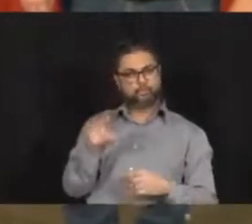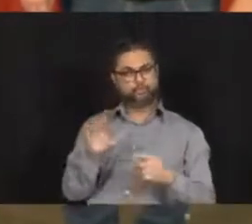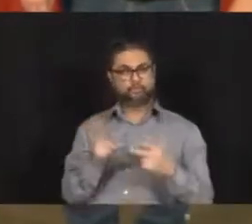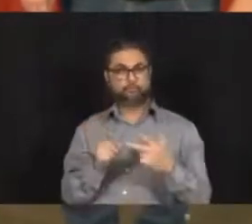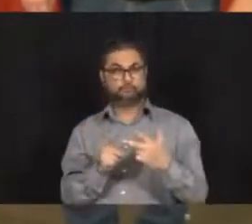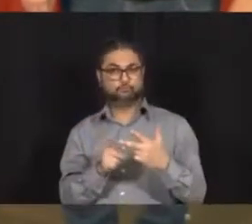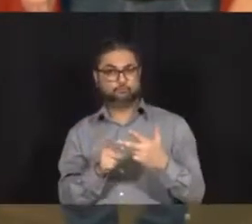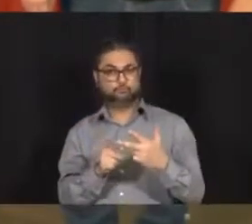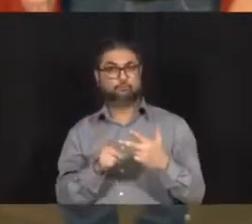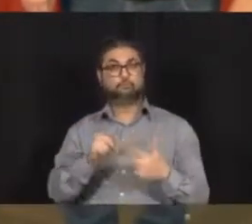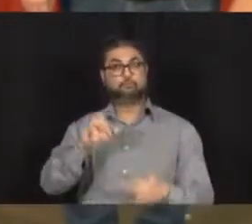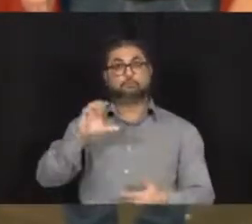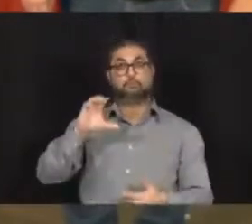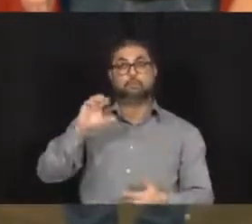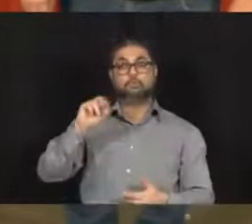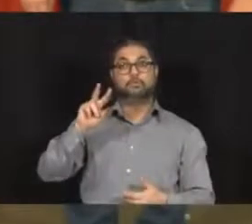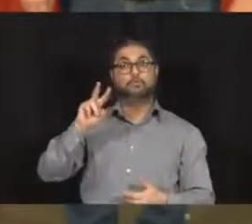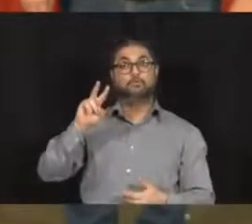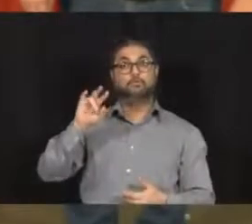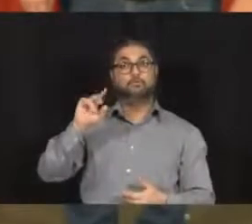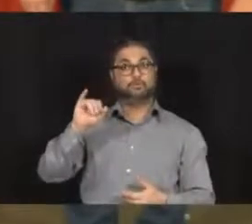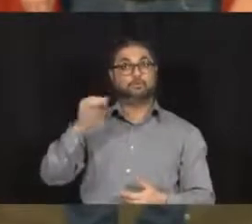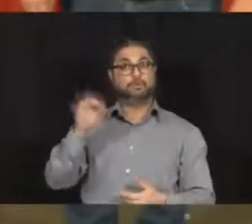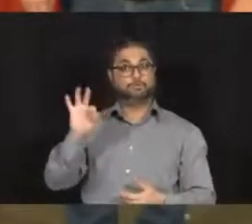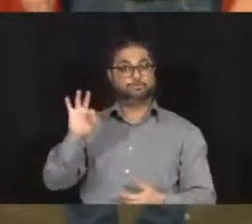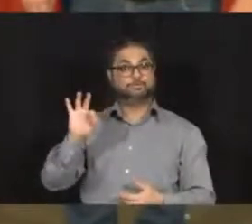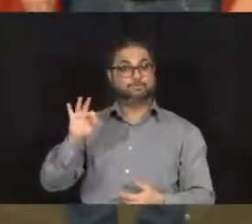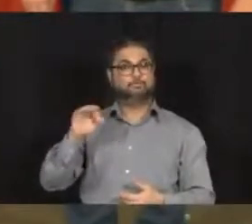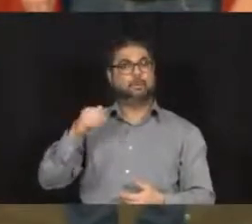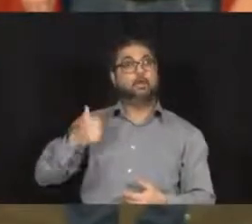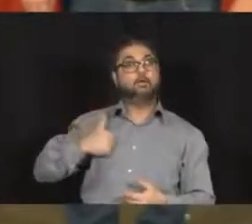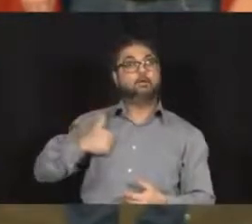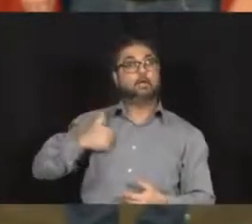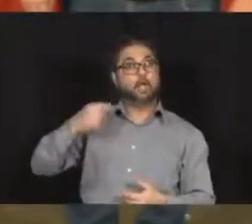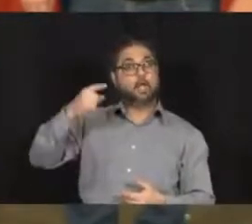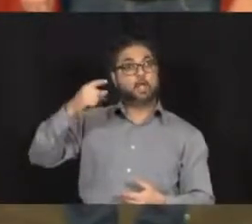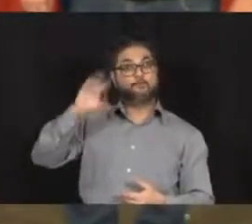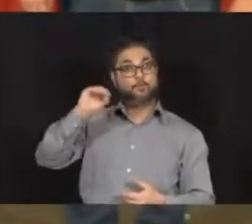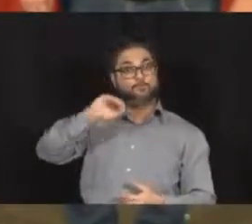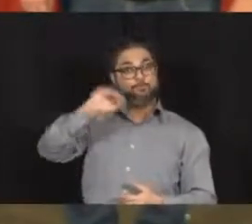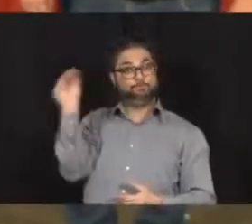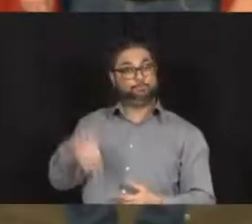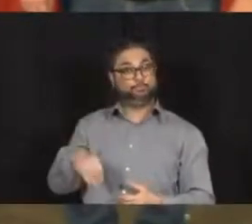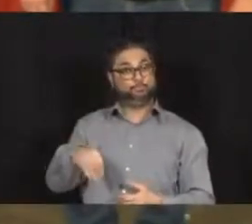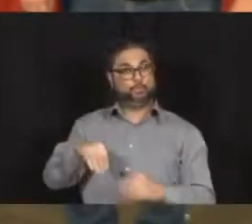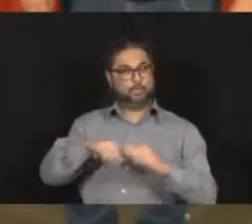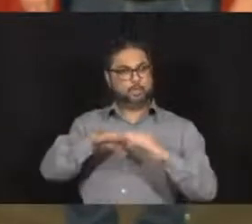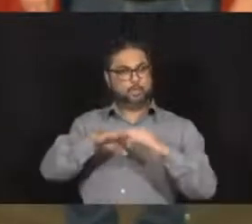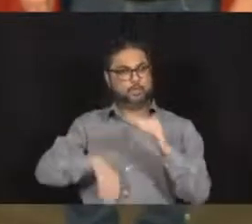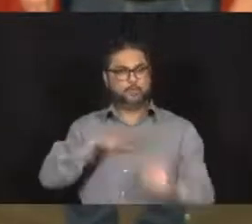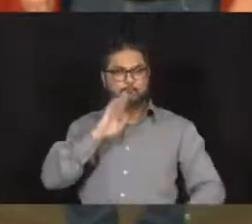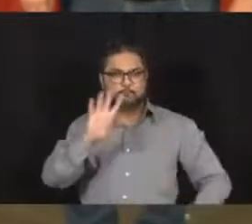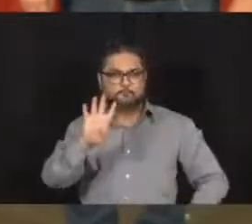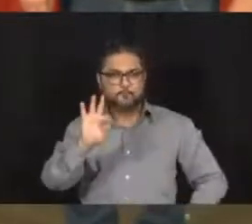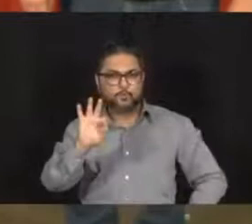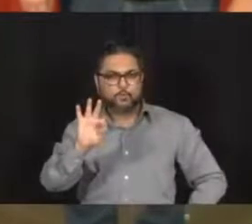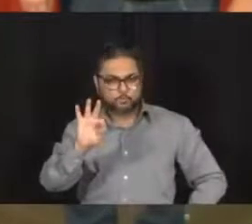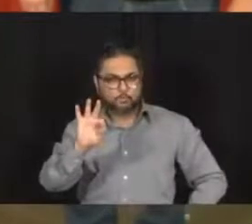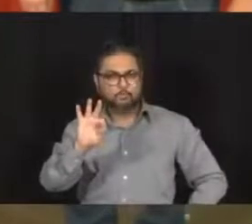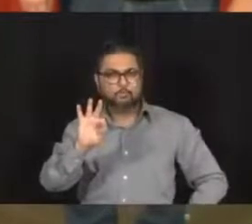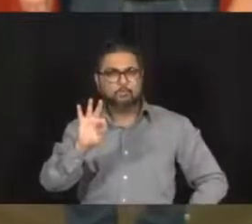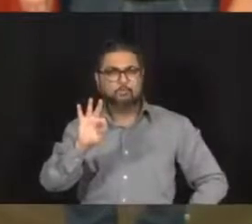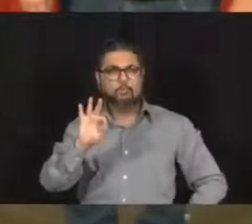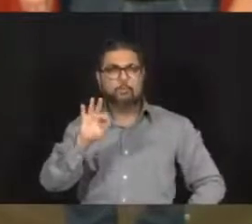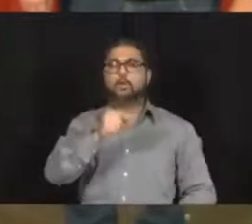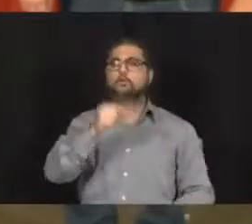various jurisdictions across Canada come from the under 49 crowd. So what is the government going to do to kind of alter its messaging to